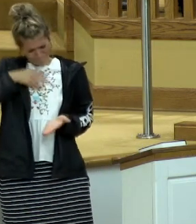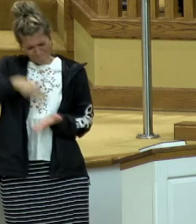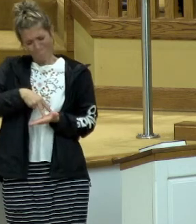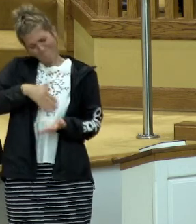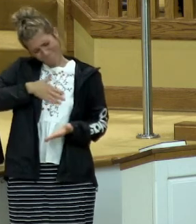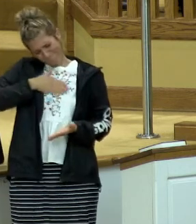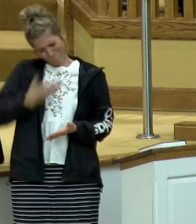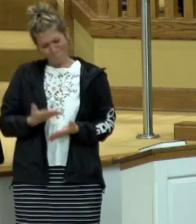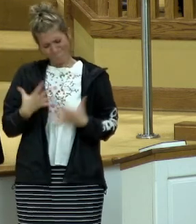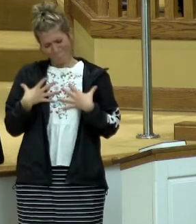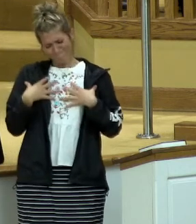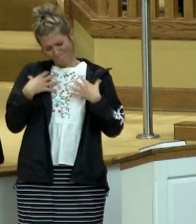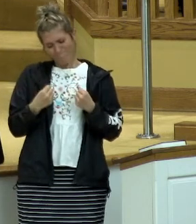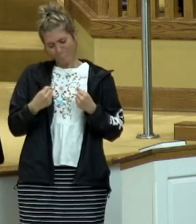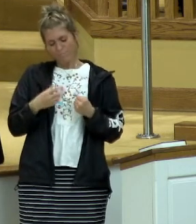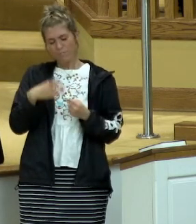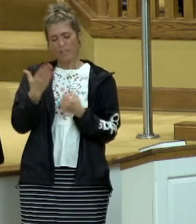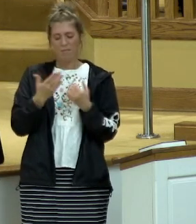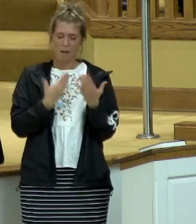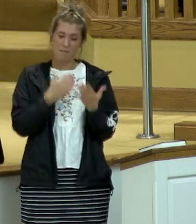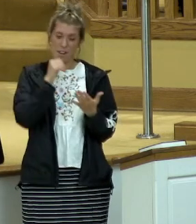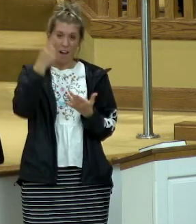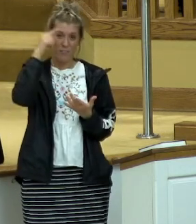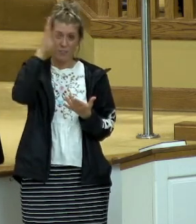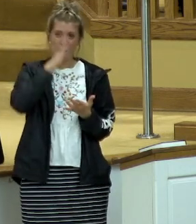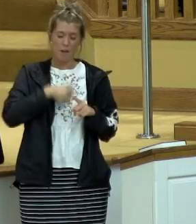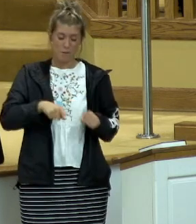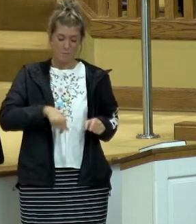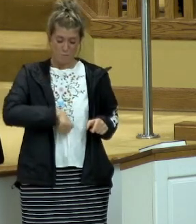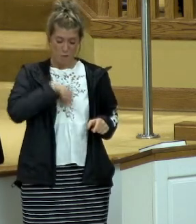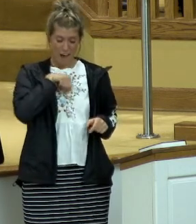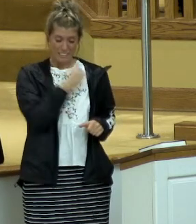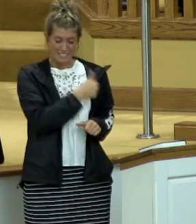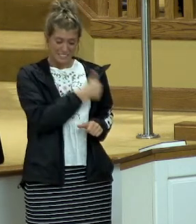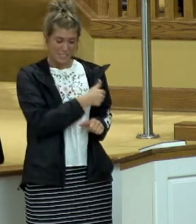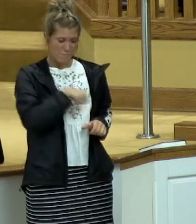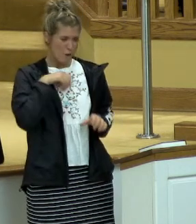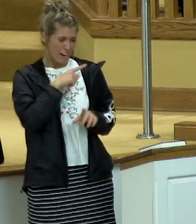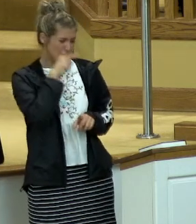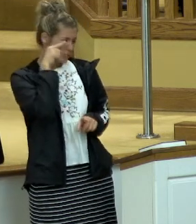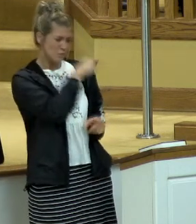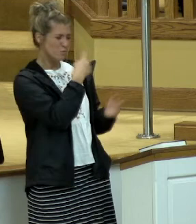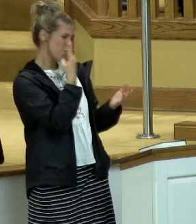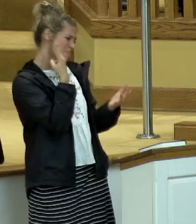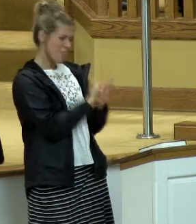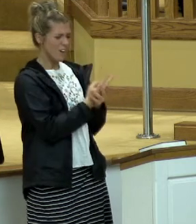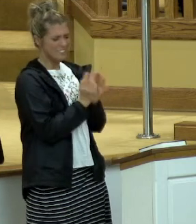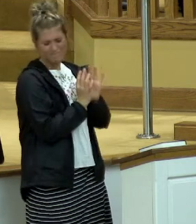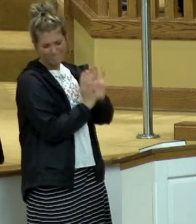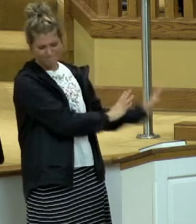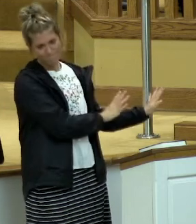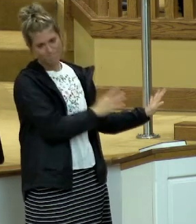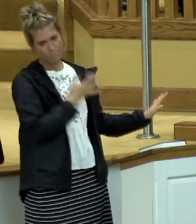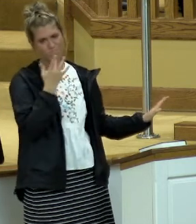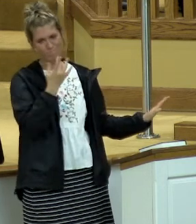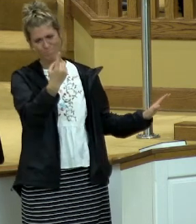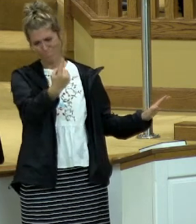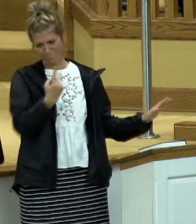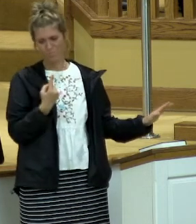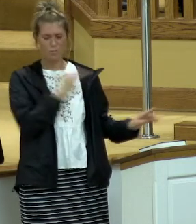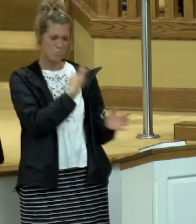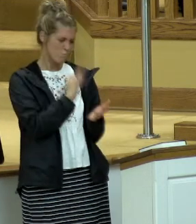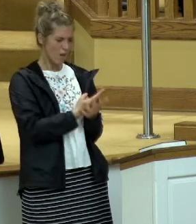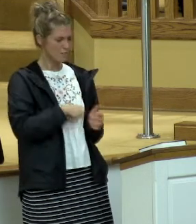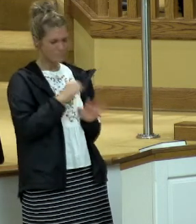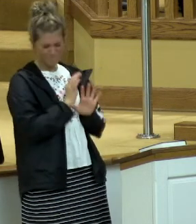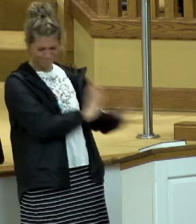up and I'm taking a bold stand, and it may not even be for God, but the pride itself is saying, pride, you lost right now. You